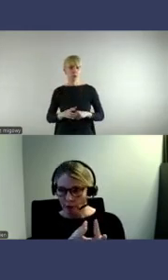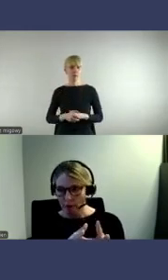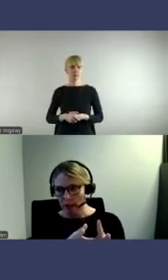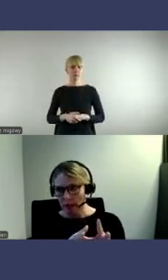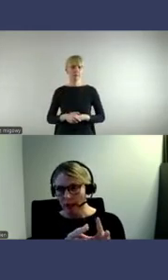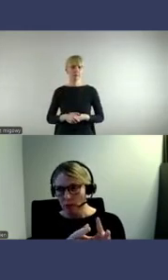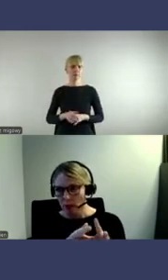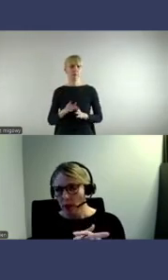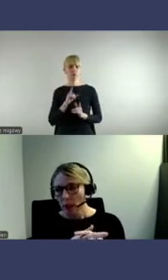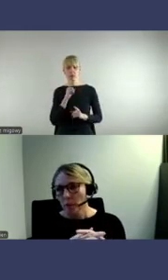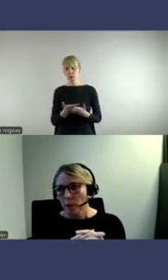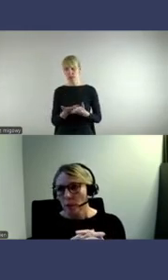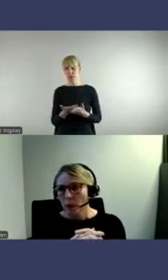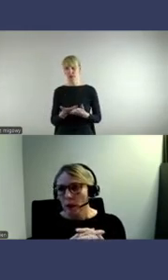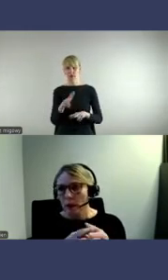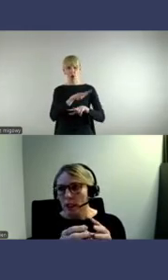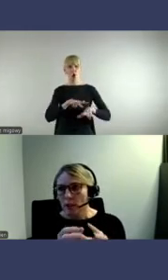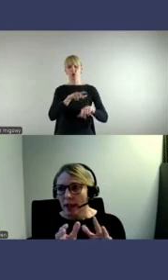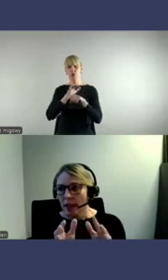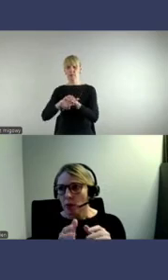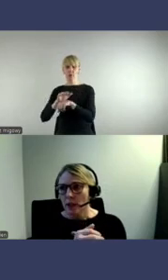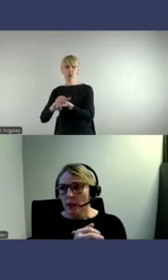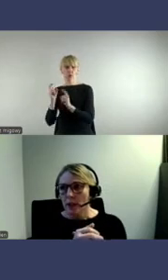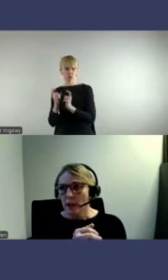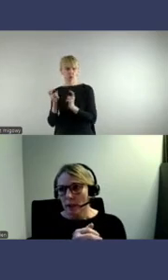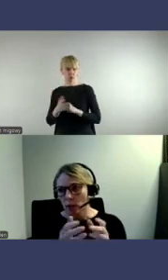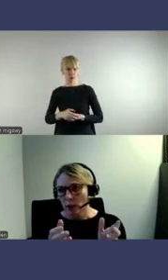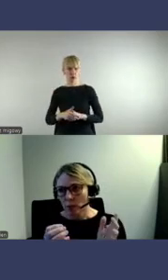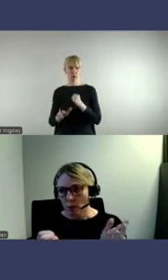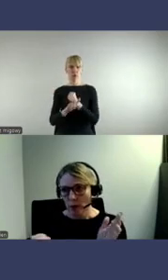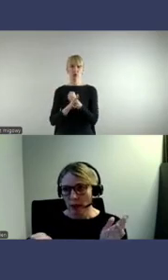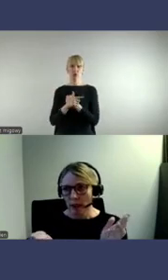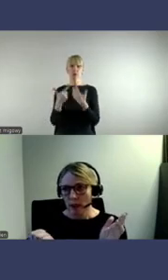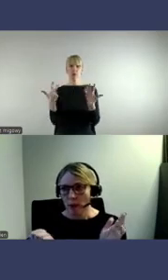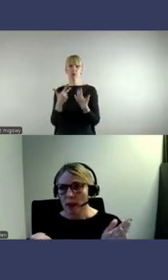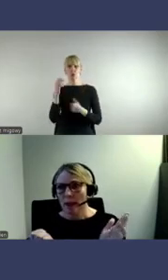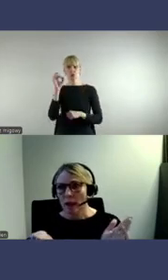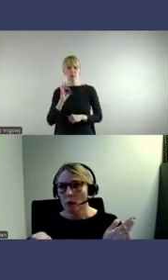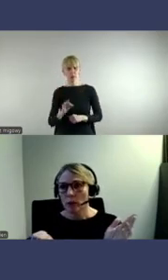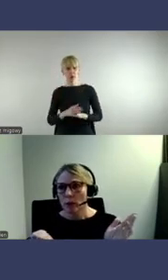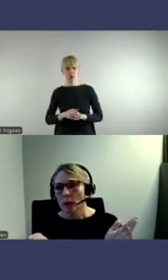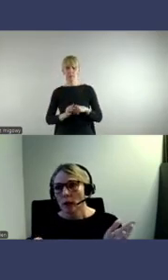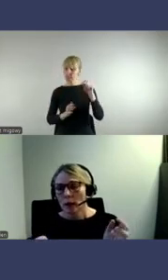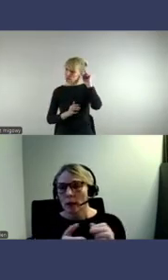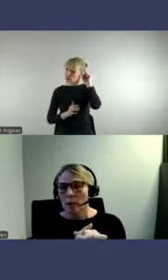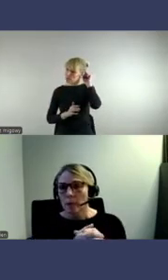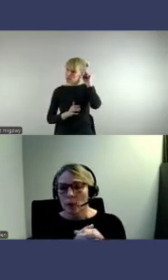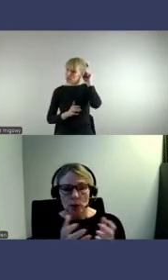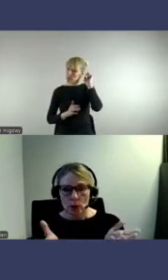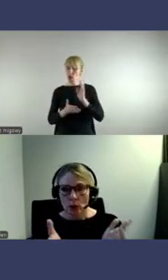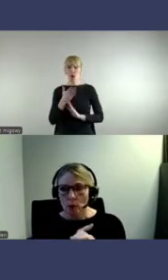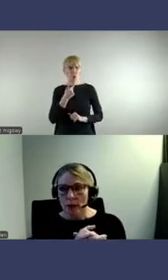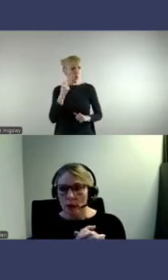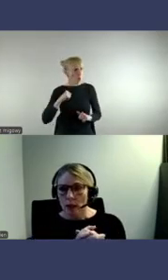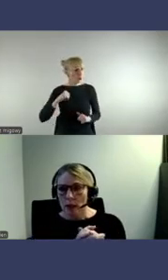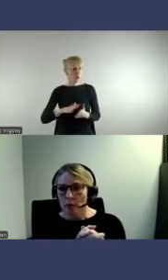friends and family and neighbors. And 78% say that this is where they primarily expect help, closest